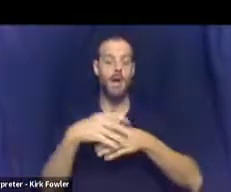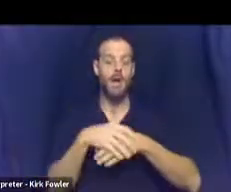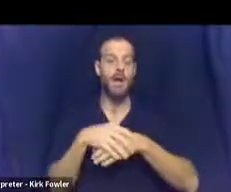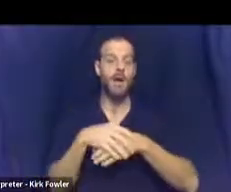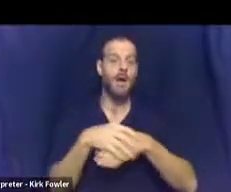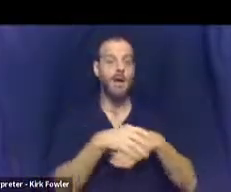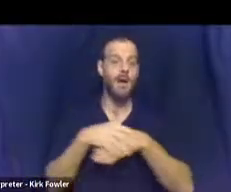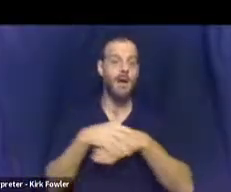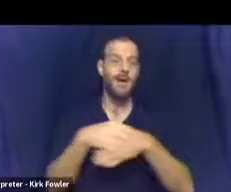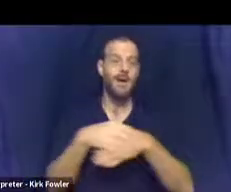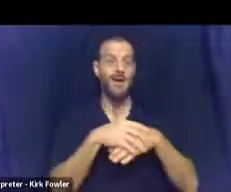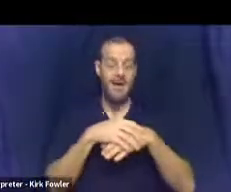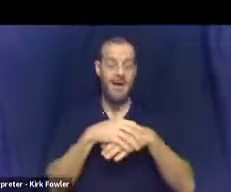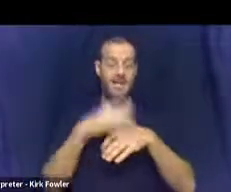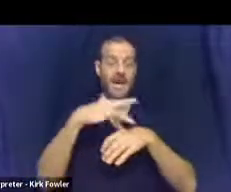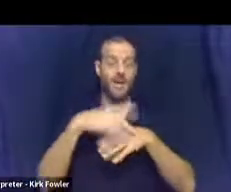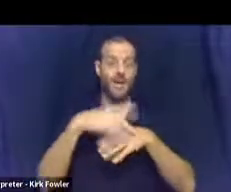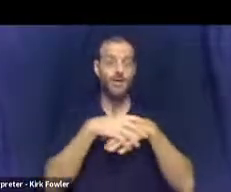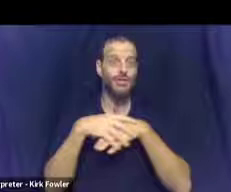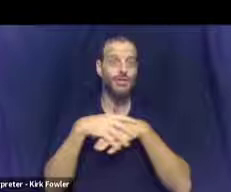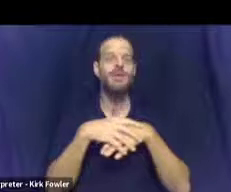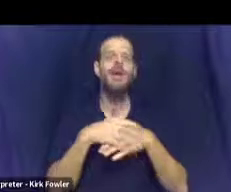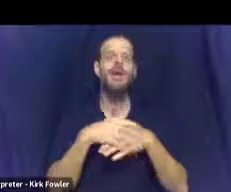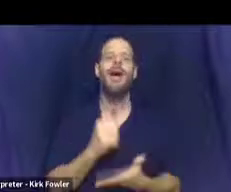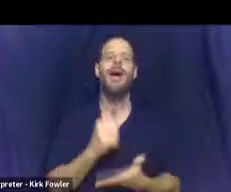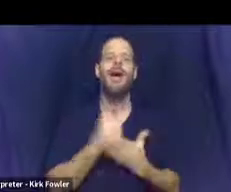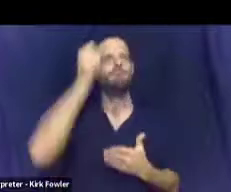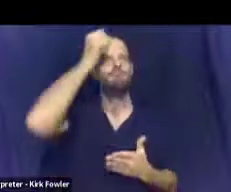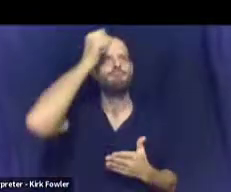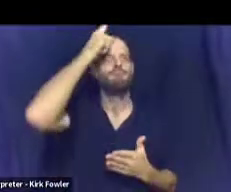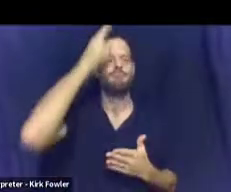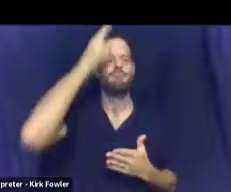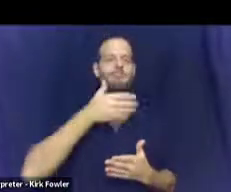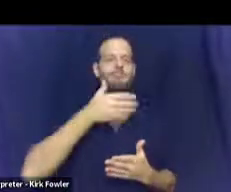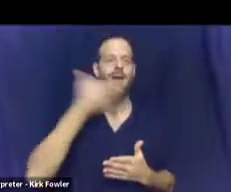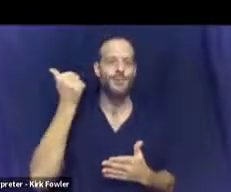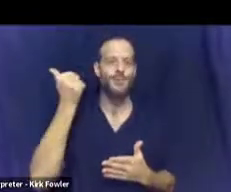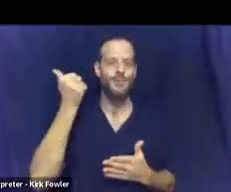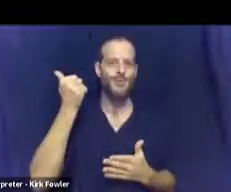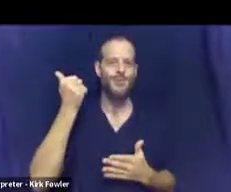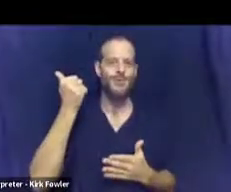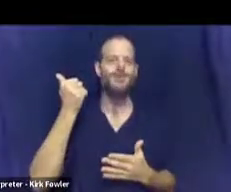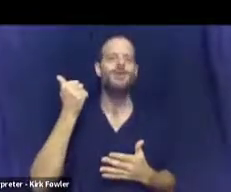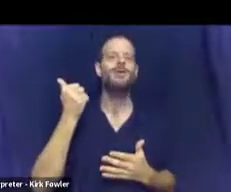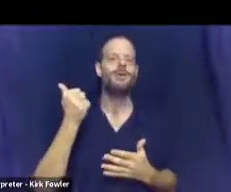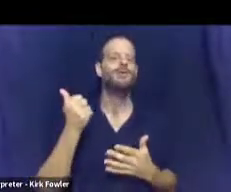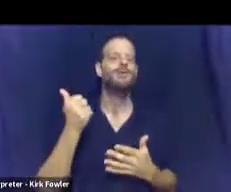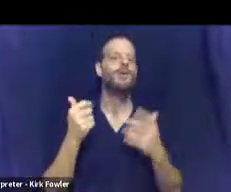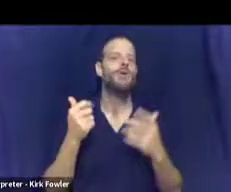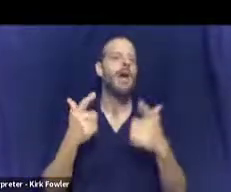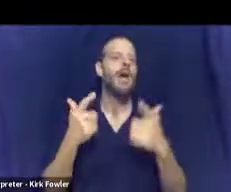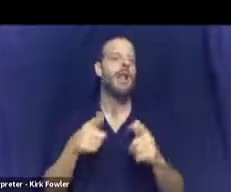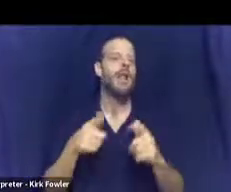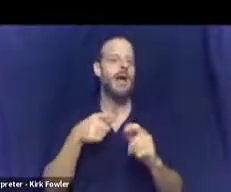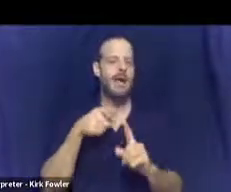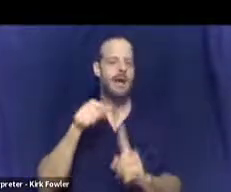and school team will modify to be something tactile or touching somebody else for him to be able to independently create that sign.